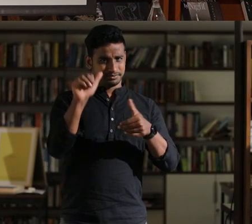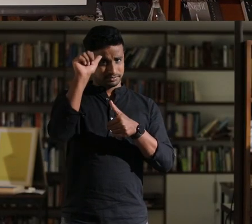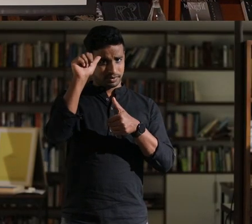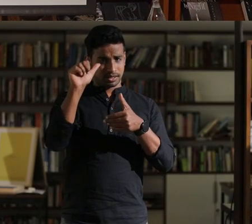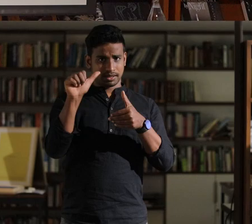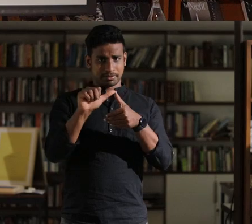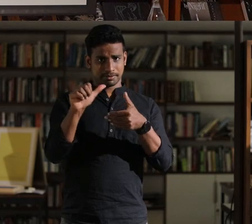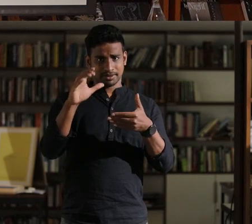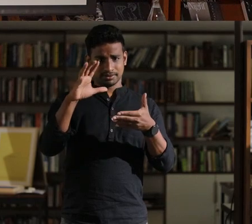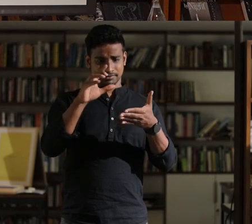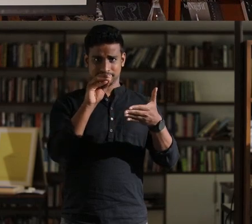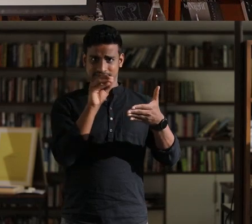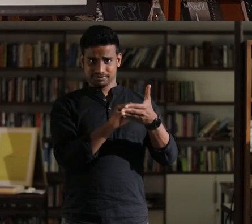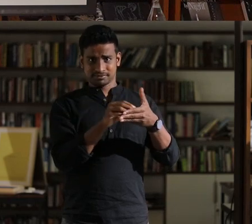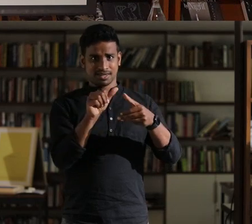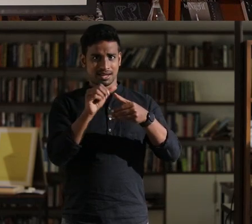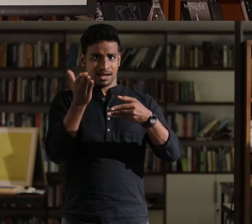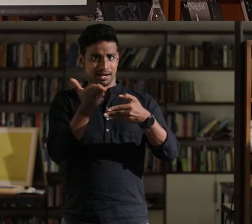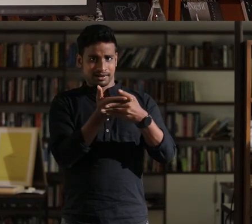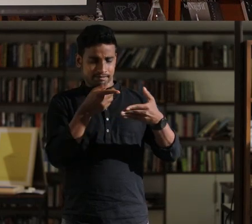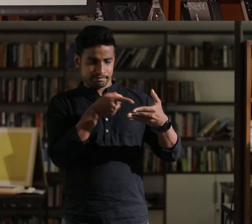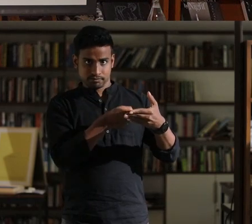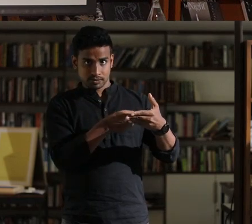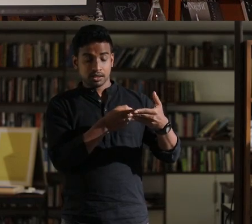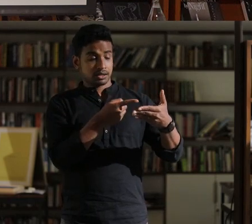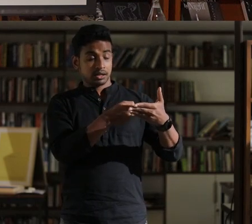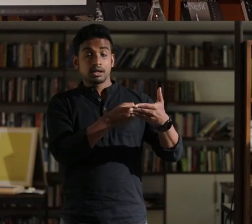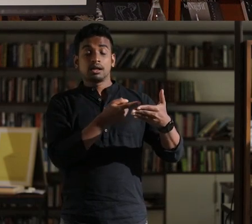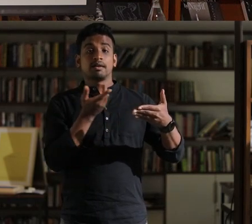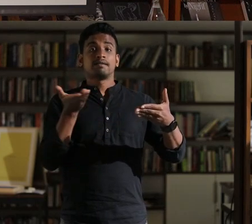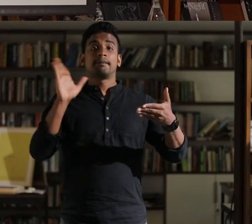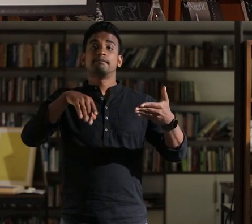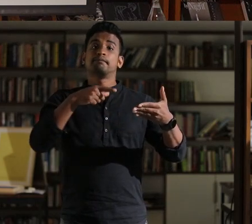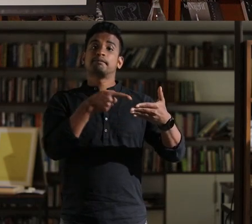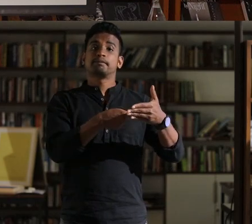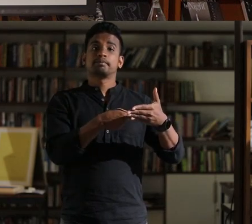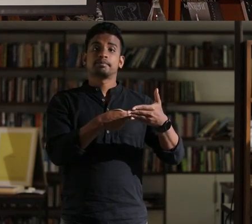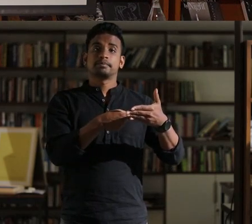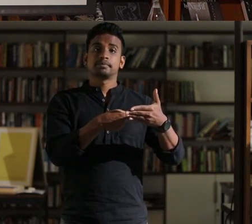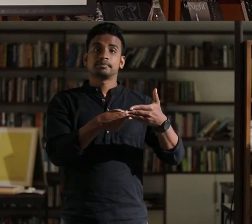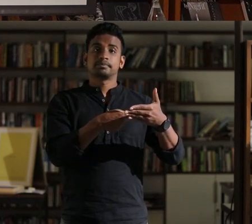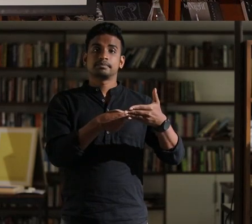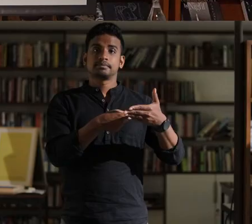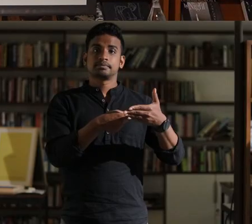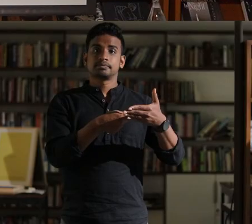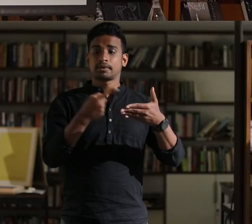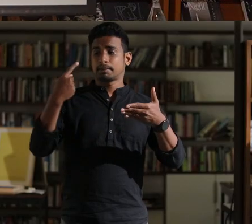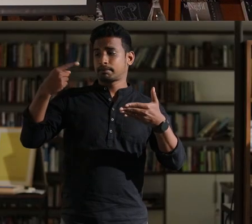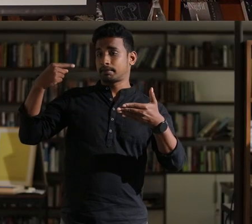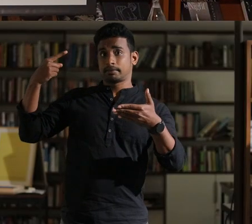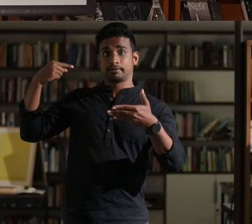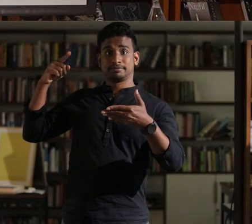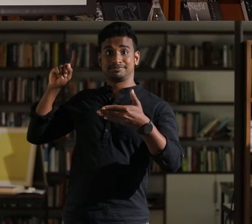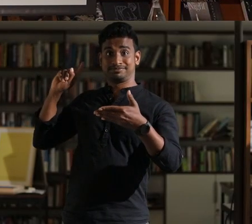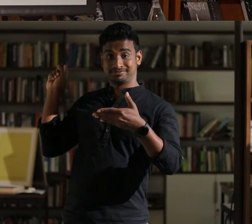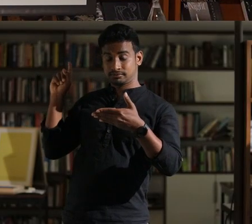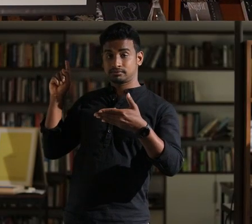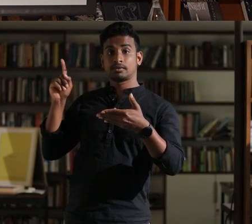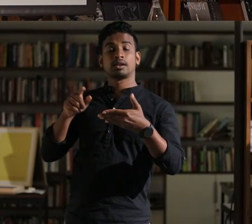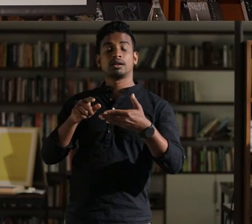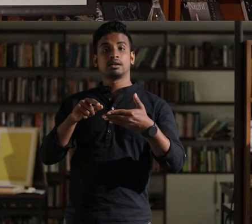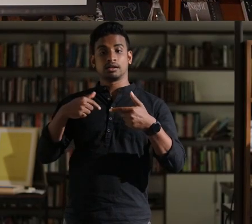or information? I mean, the deeper and more kind of multi-layered that connection